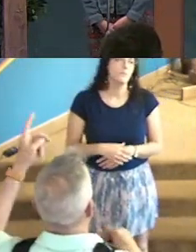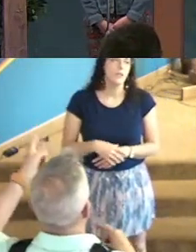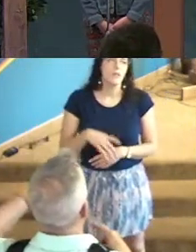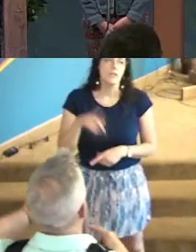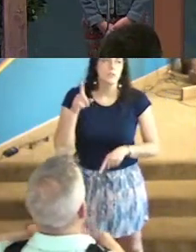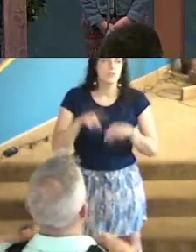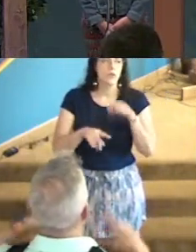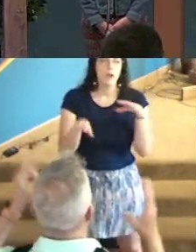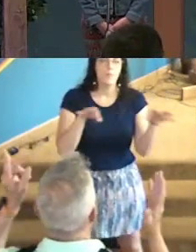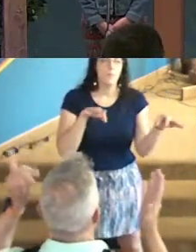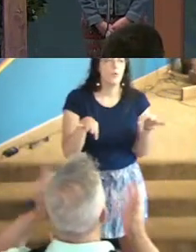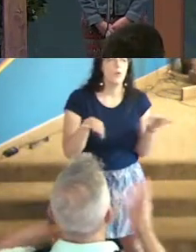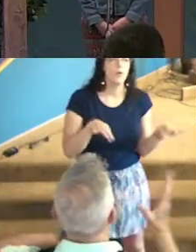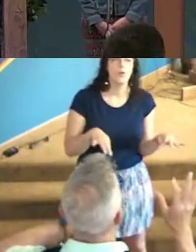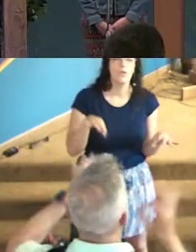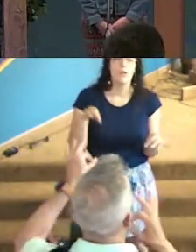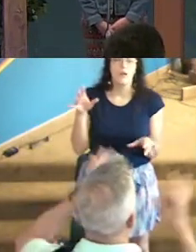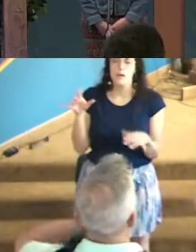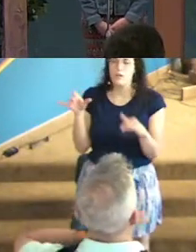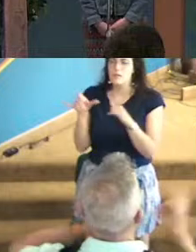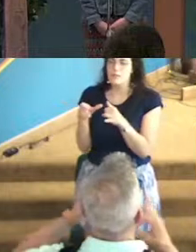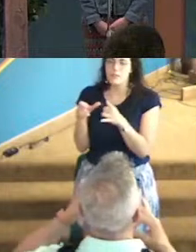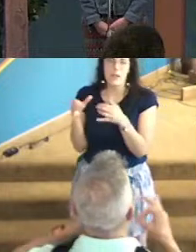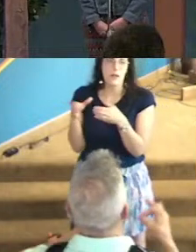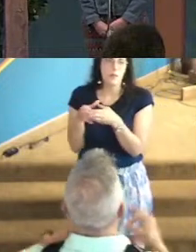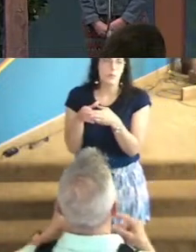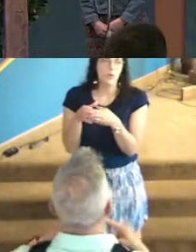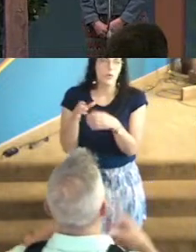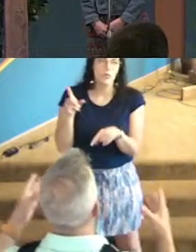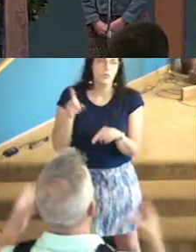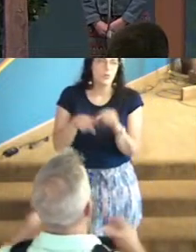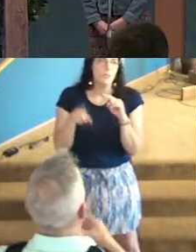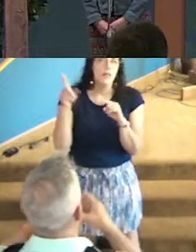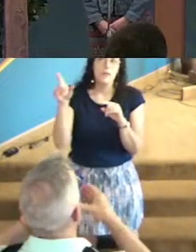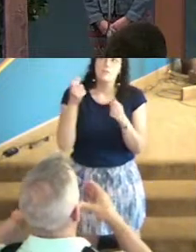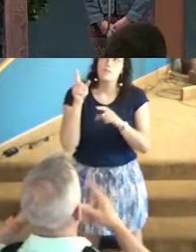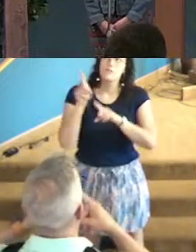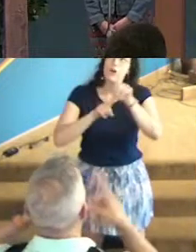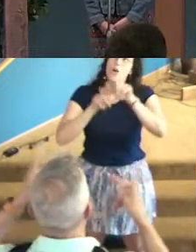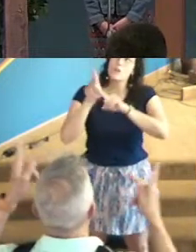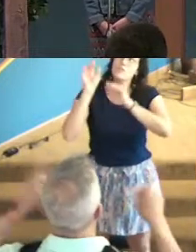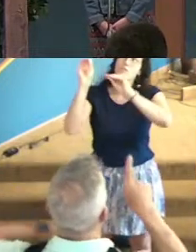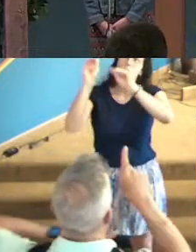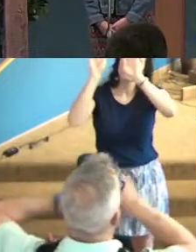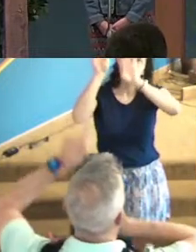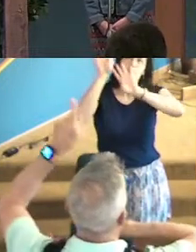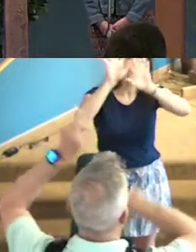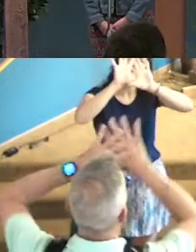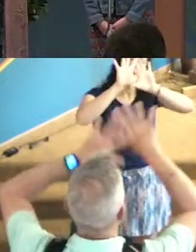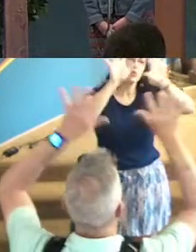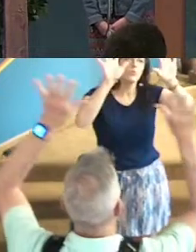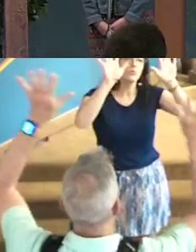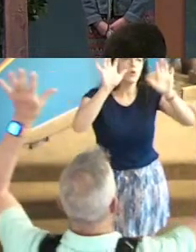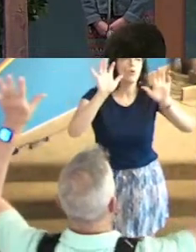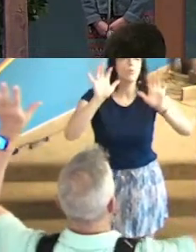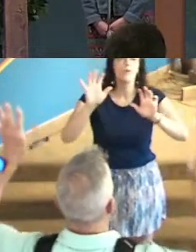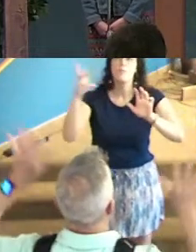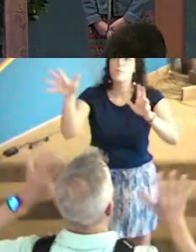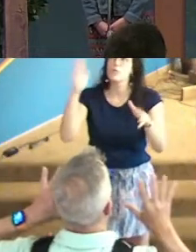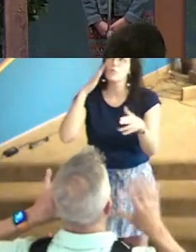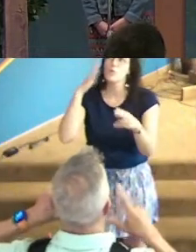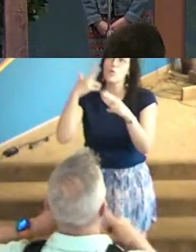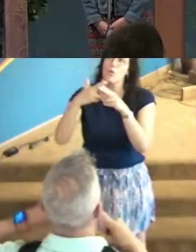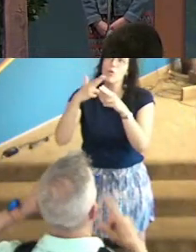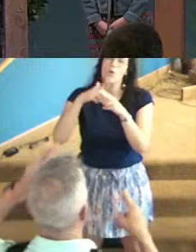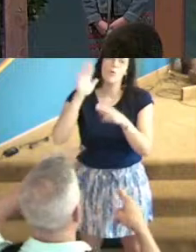fathom, indescribable, uncontainable. You place the stars in the sky and you know